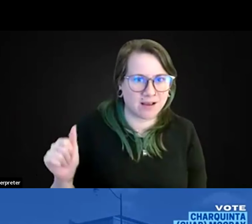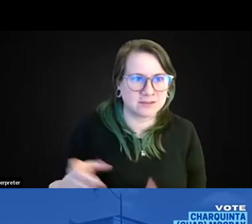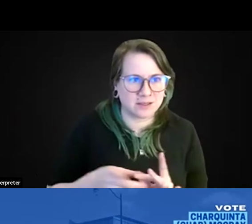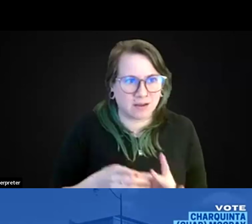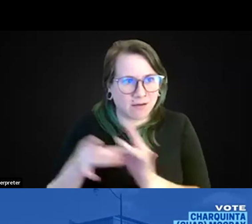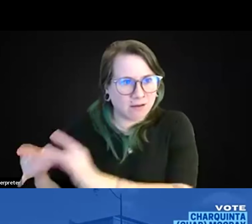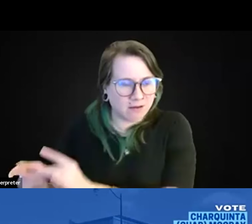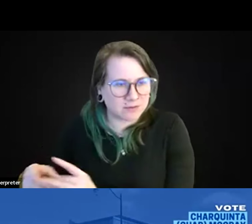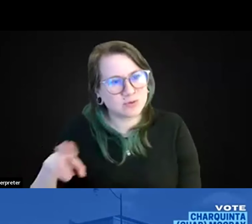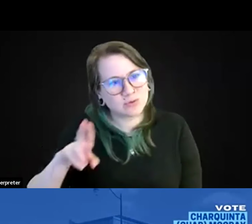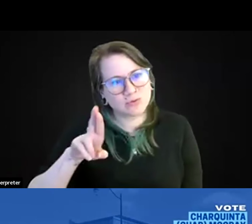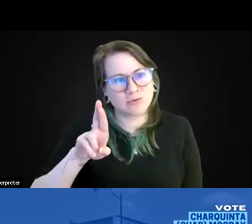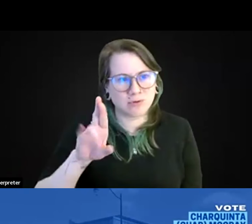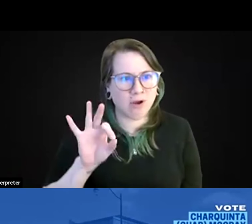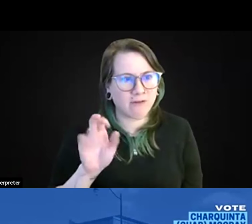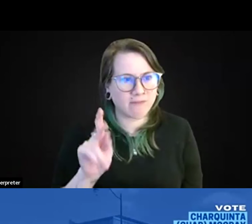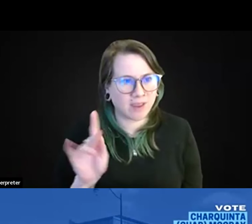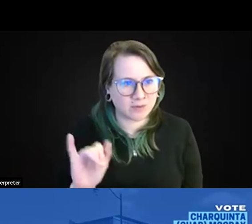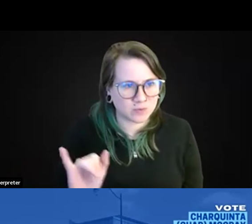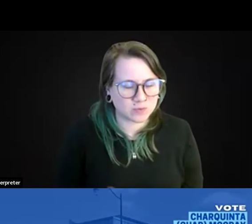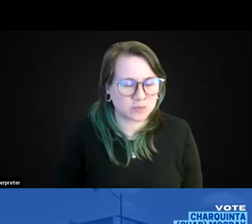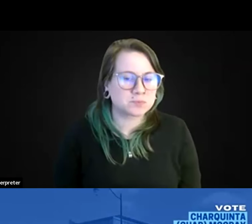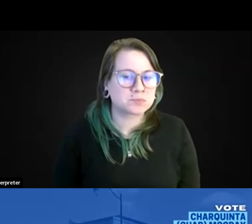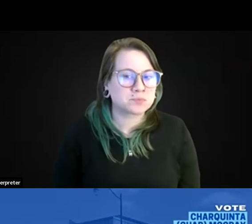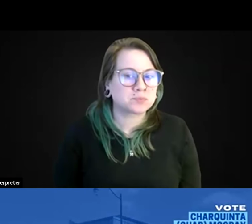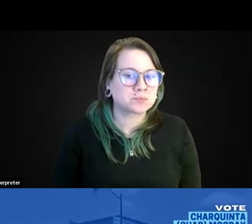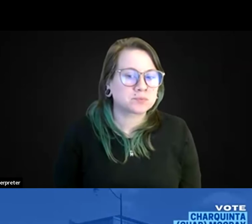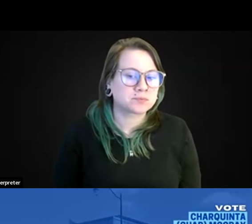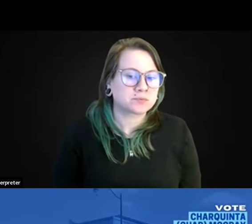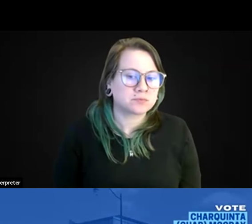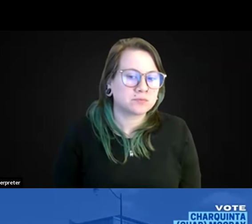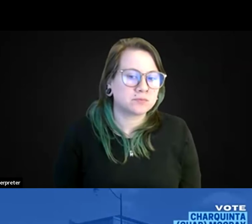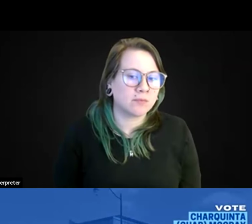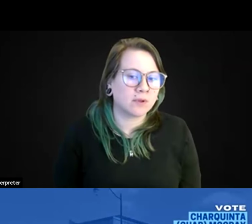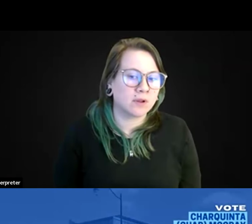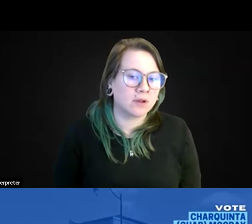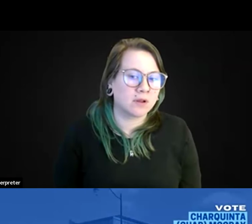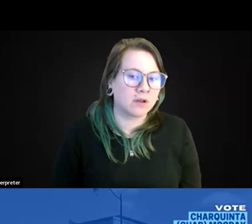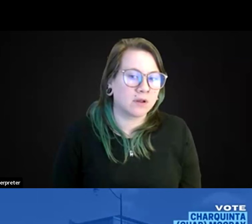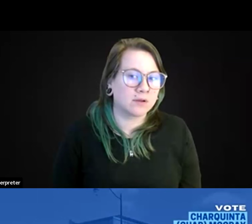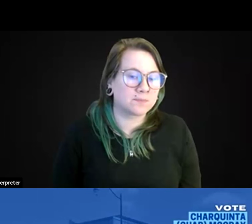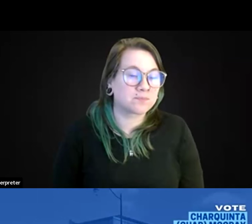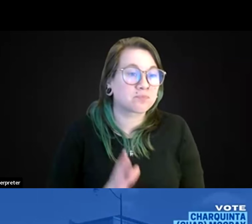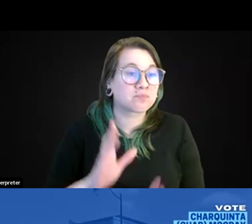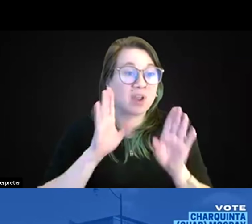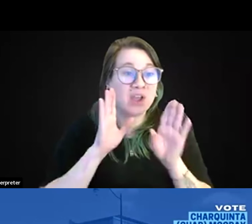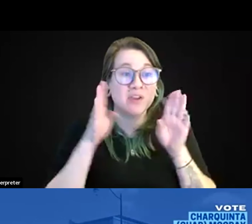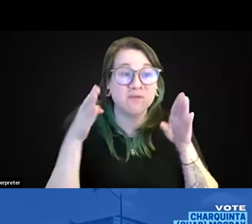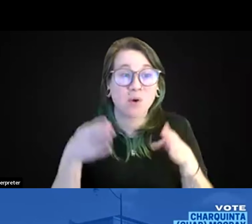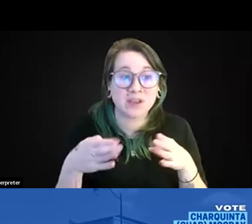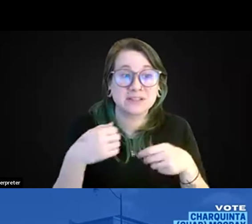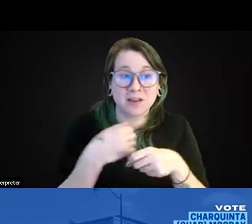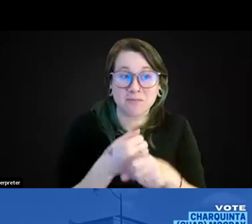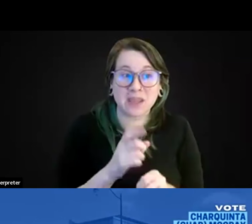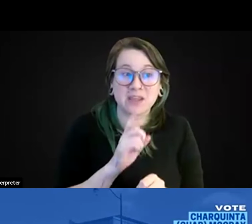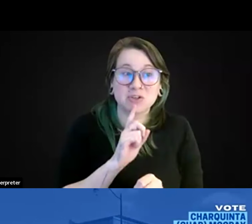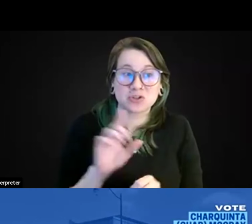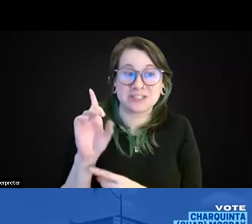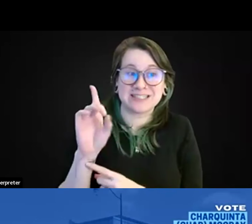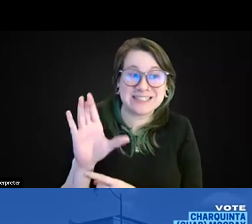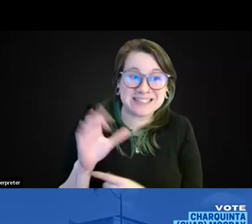to RFK. And then I will say the focus on making sure that DC residents get